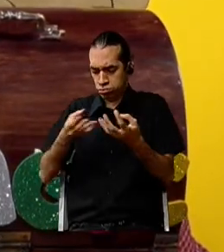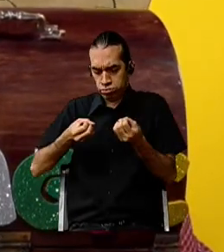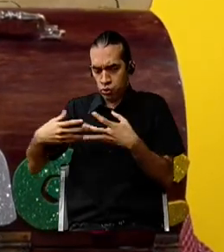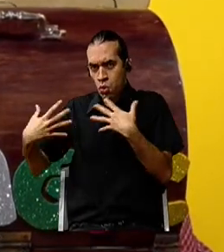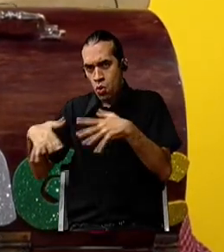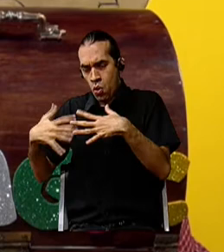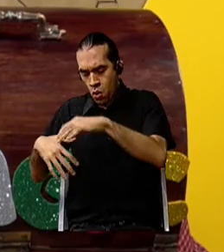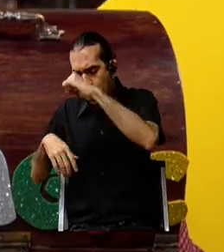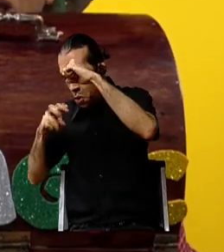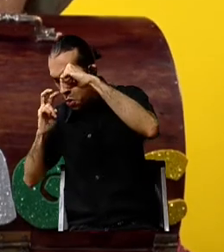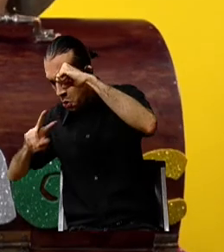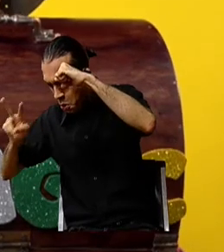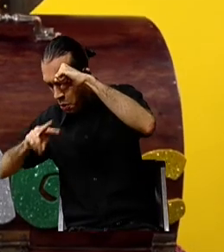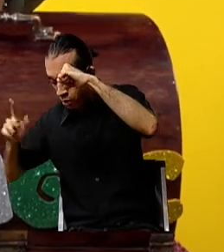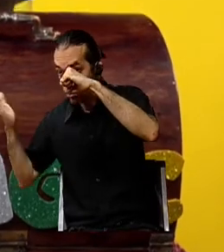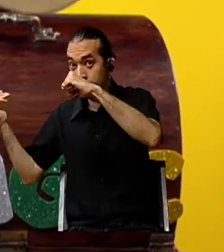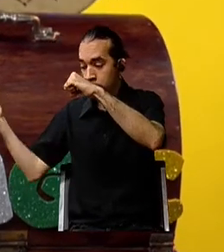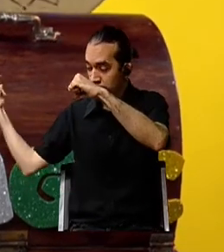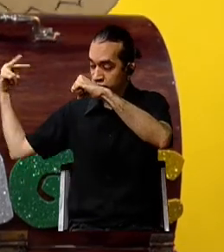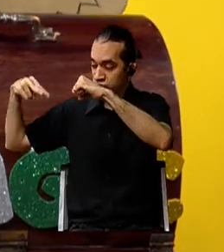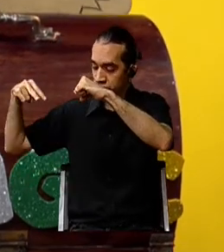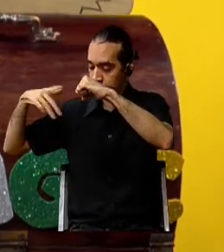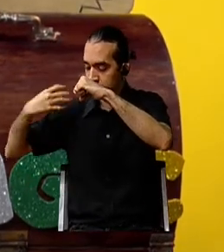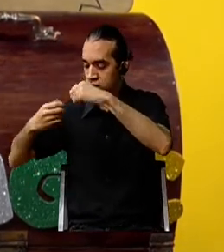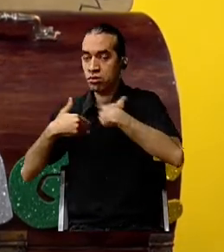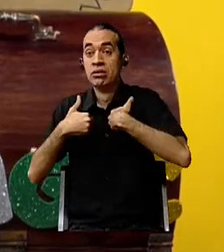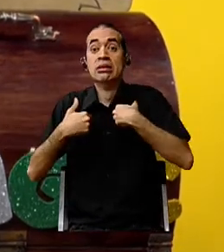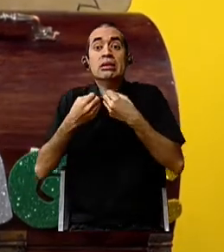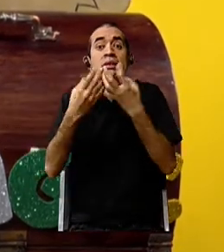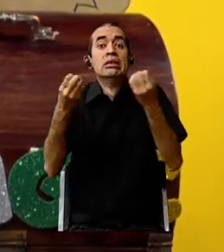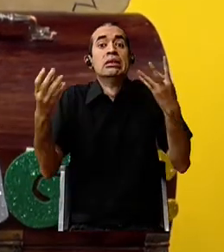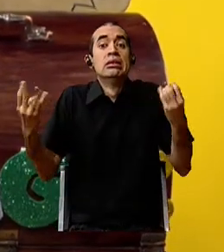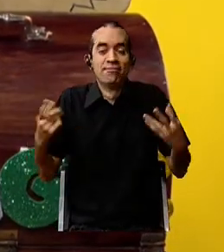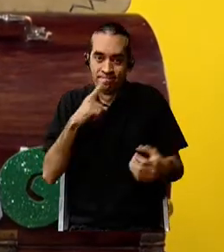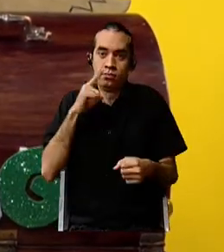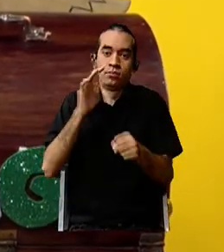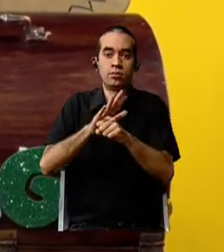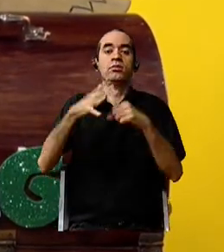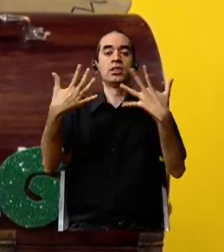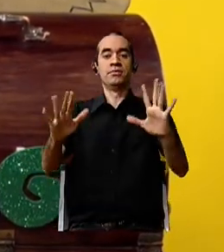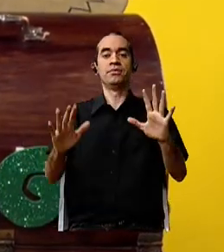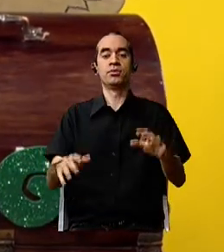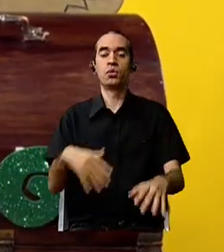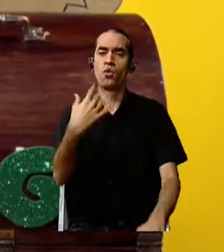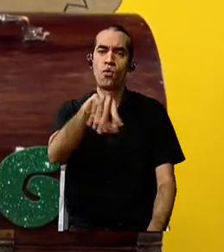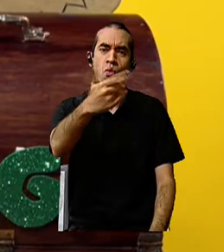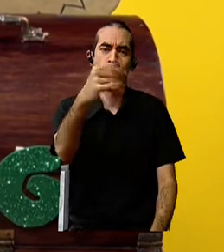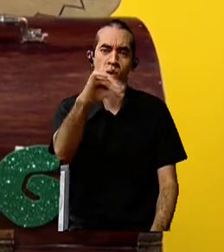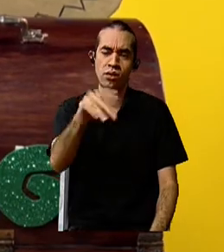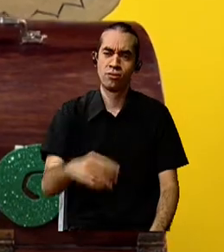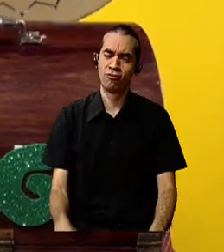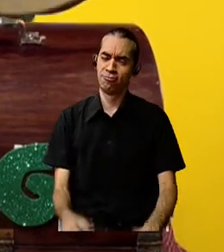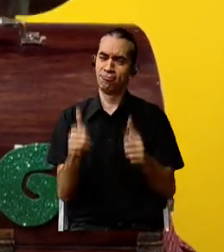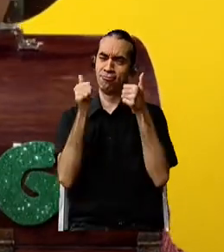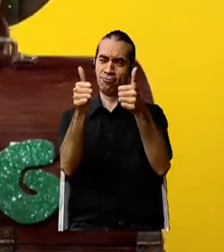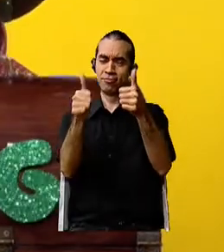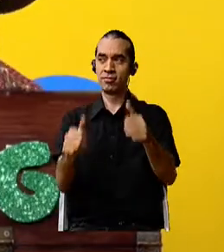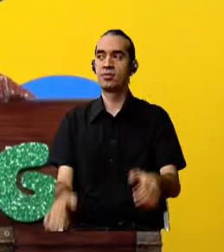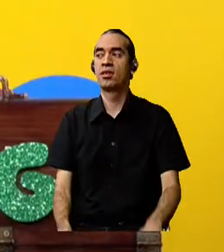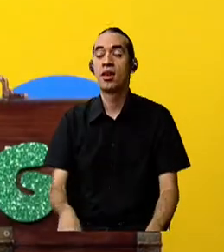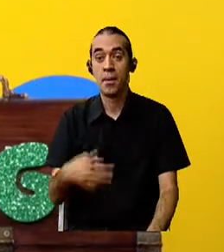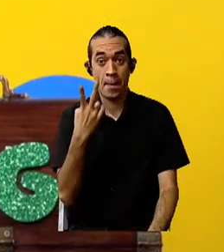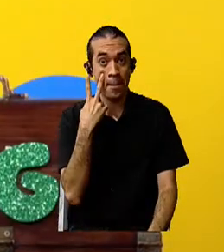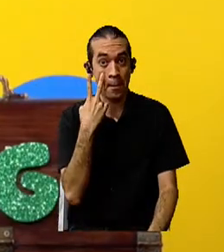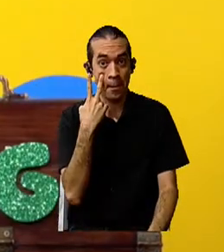here. Look, Chuli, we have many animals in here, as I promised. Wow, amazing.